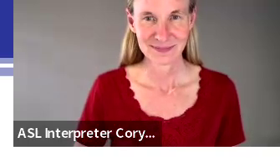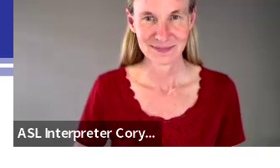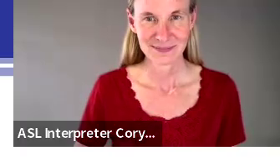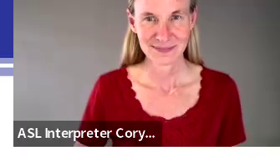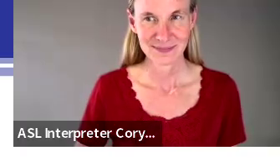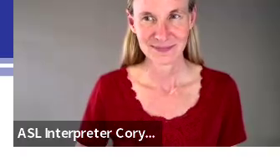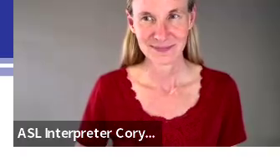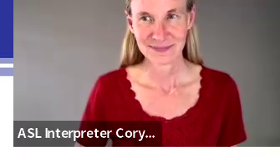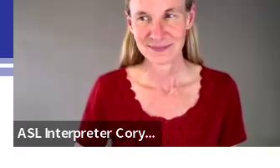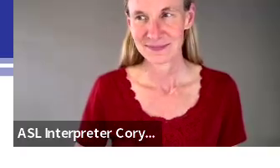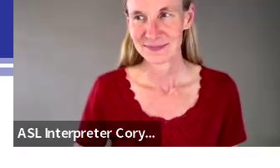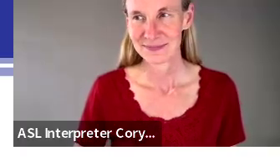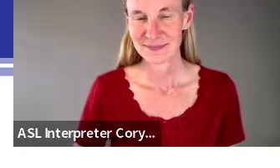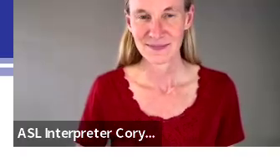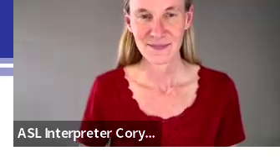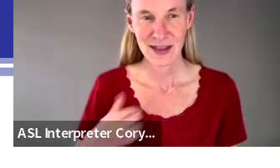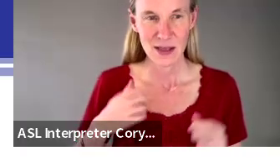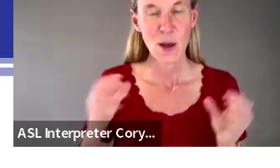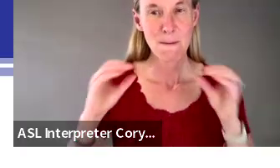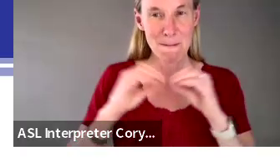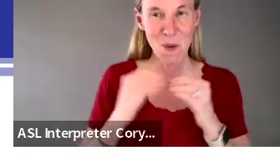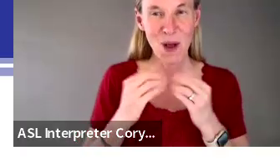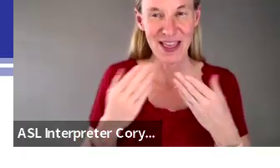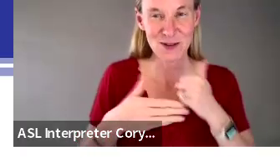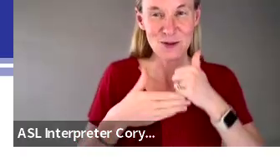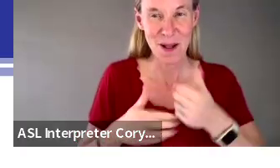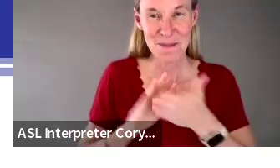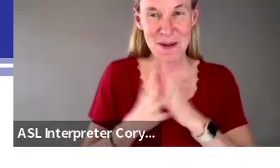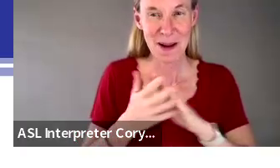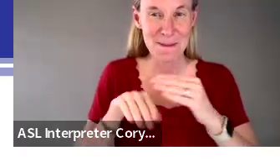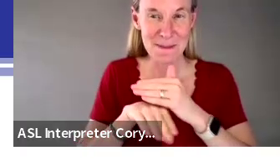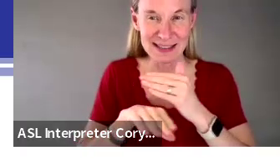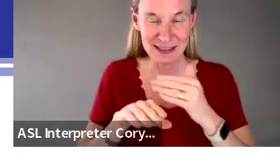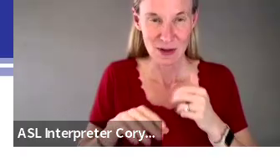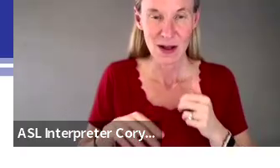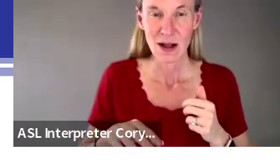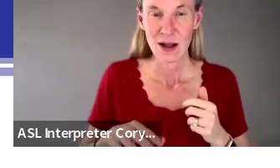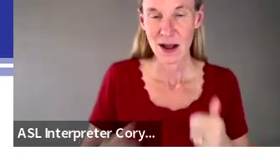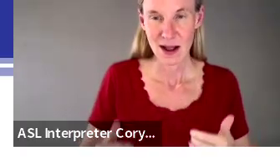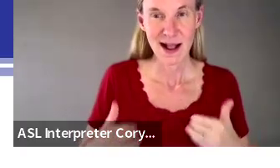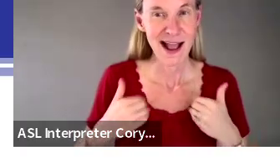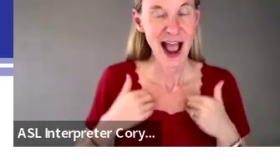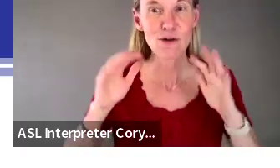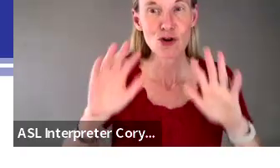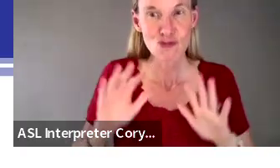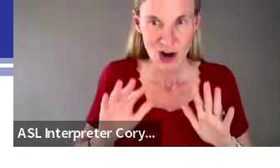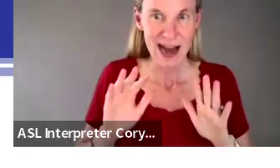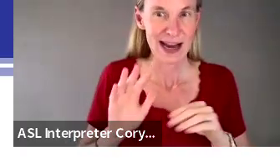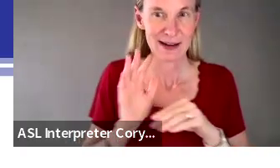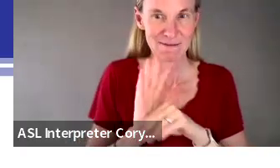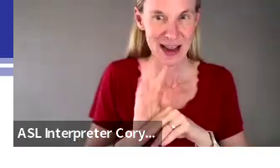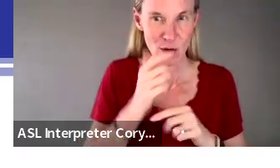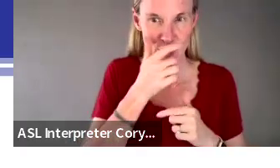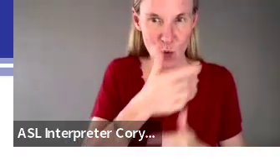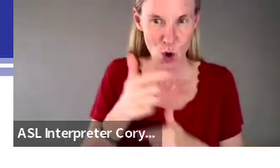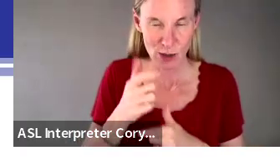here for you to watch. Great user, great YouTuber is The Blind Guy.